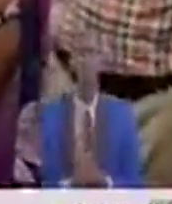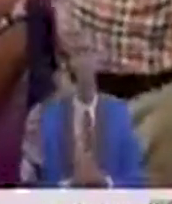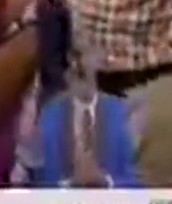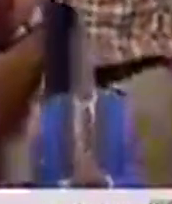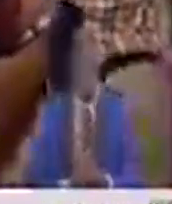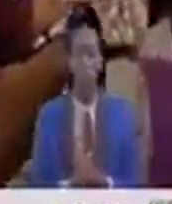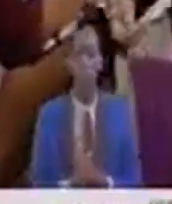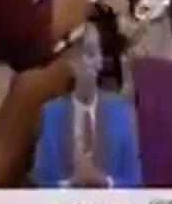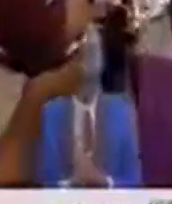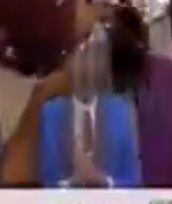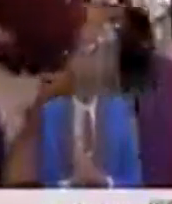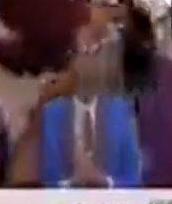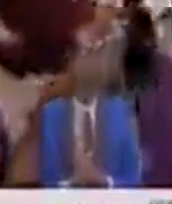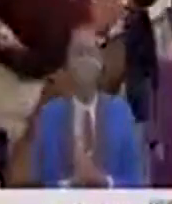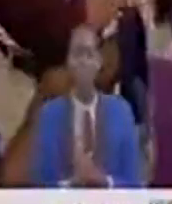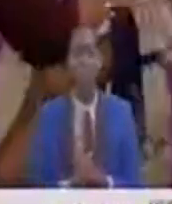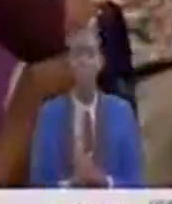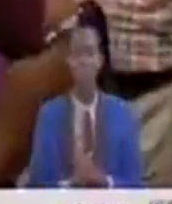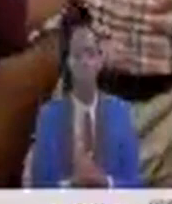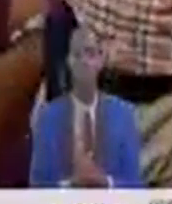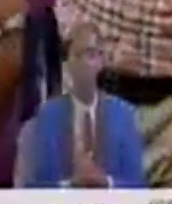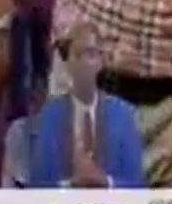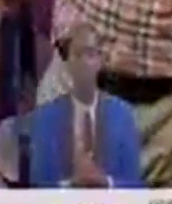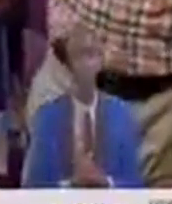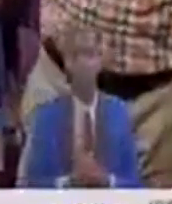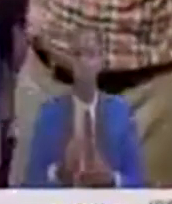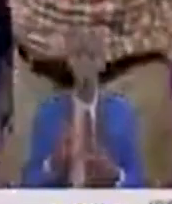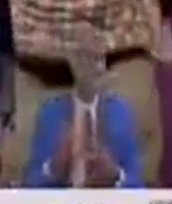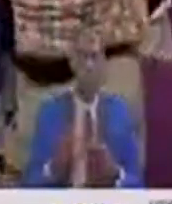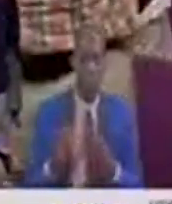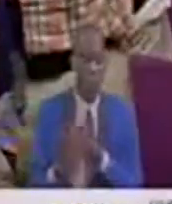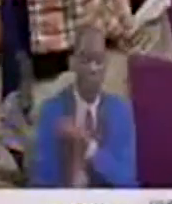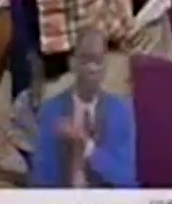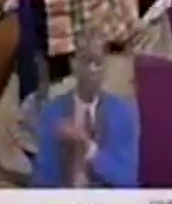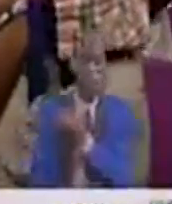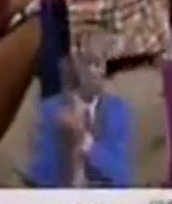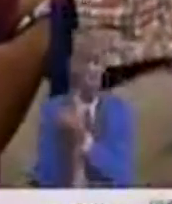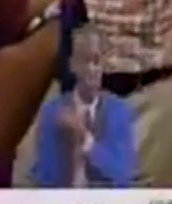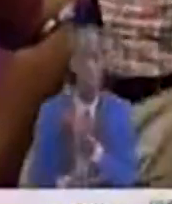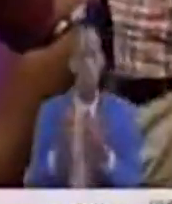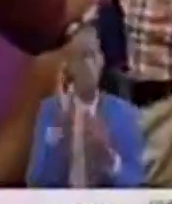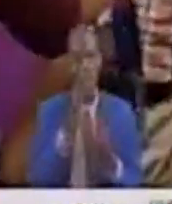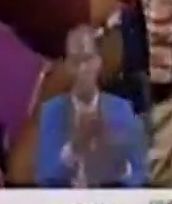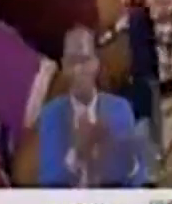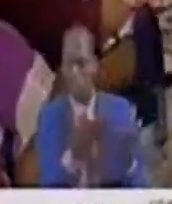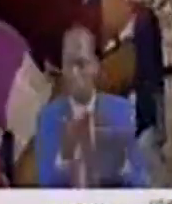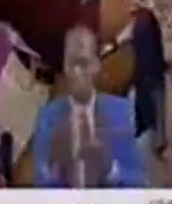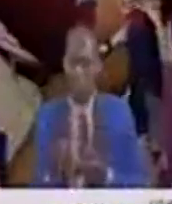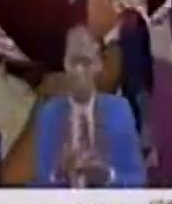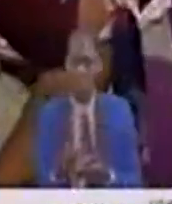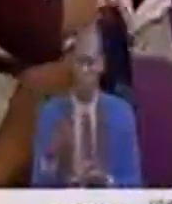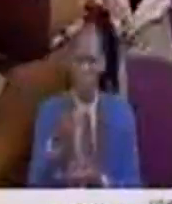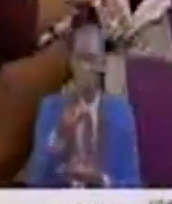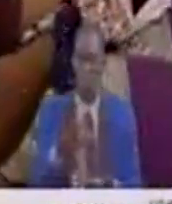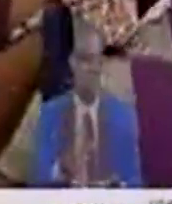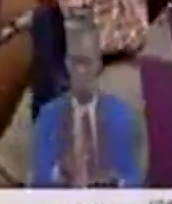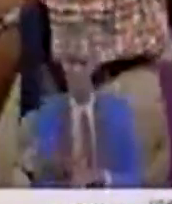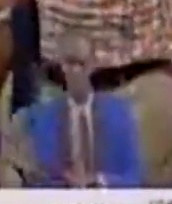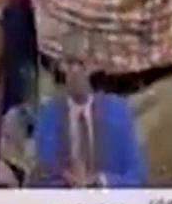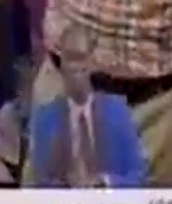It will bring spiritual death, separate you from God.